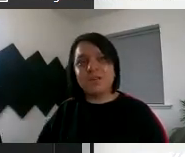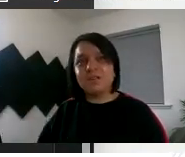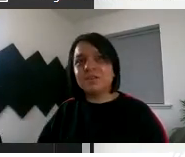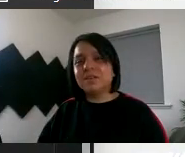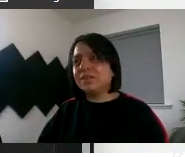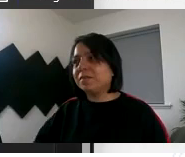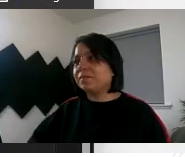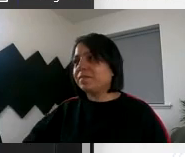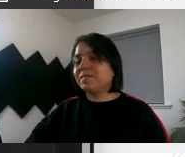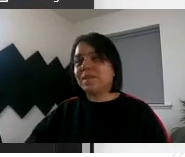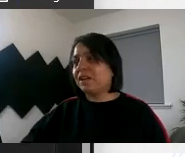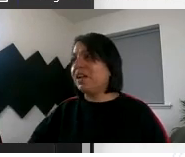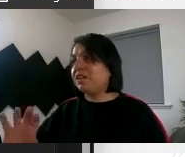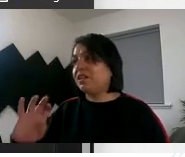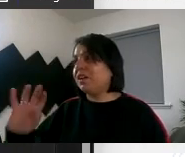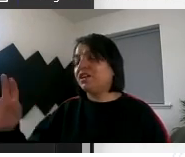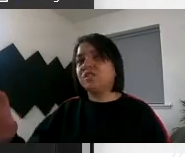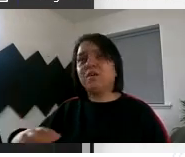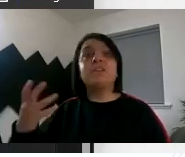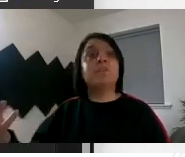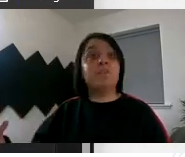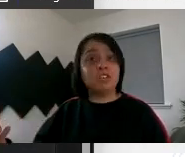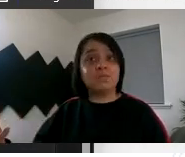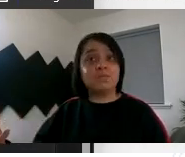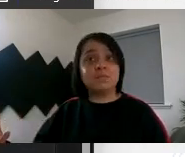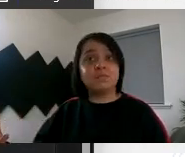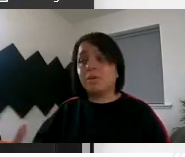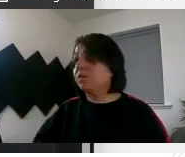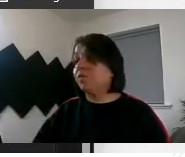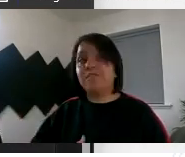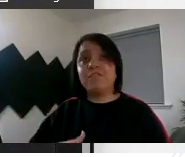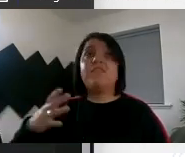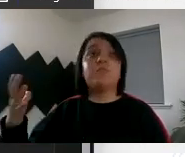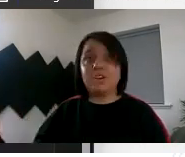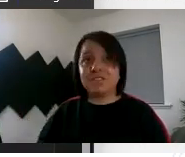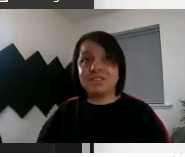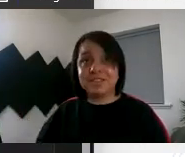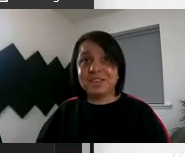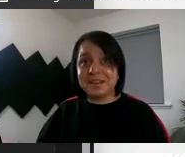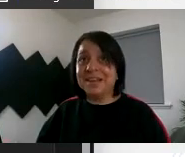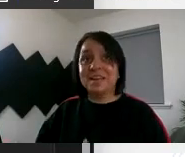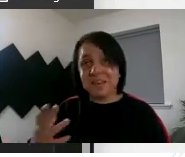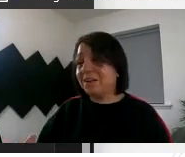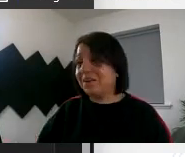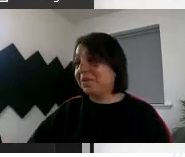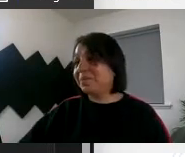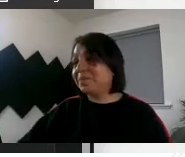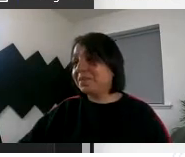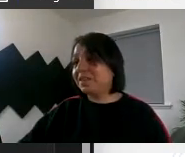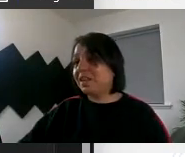down. And English are meant to be posh, but we're far from posh. That I